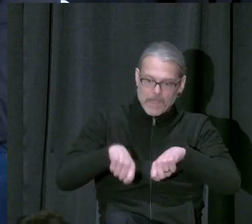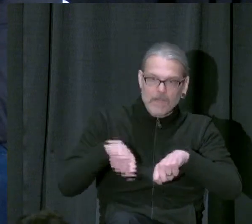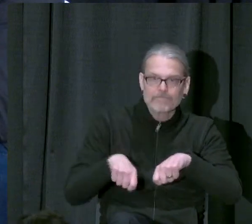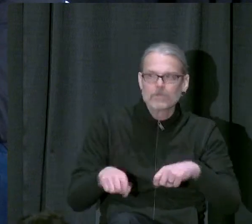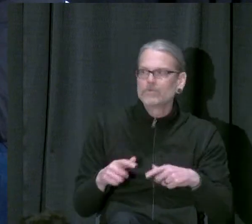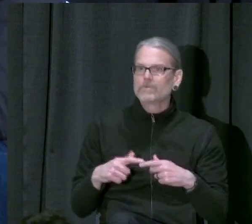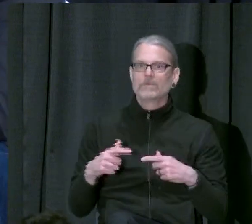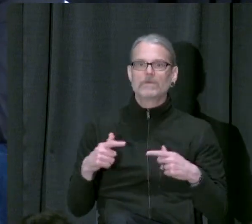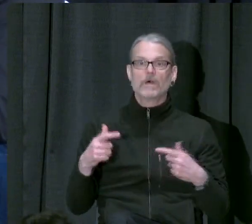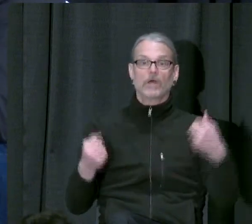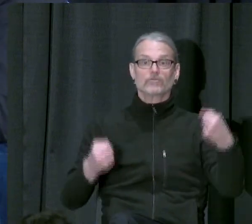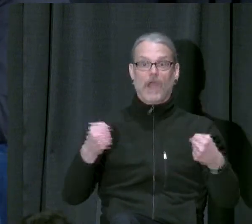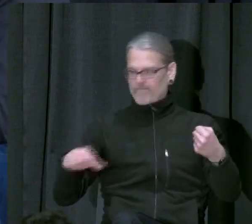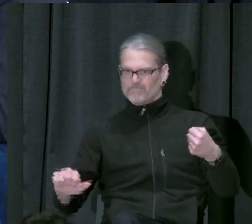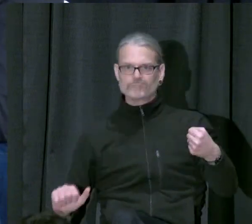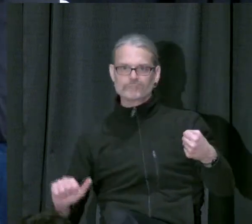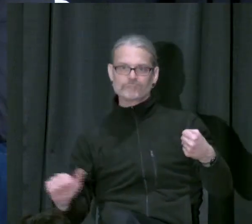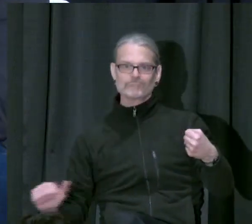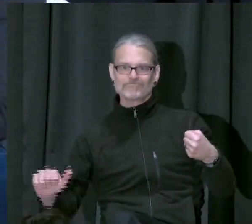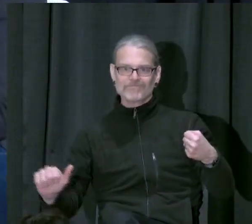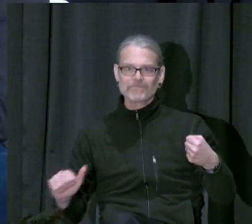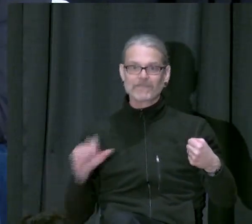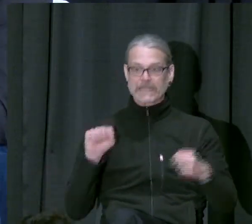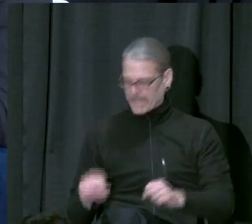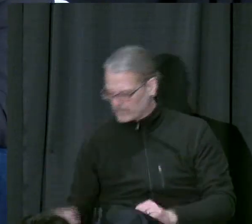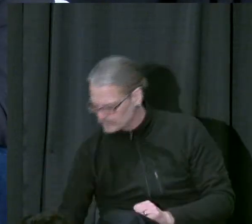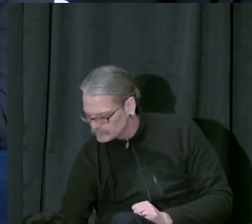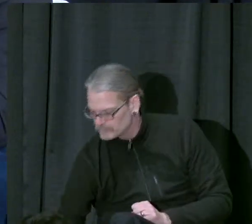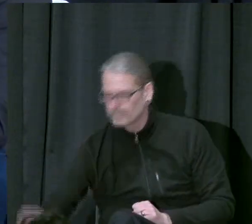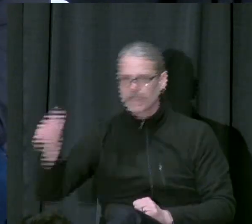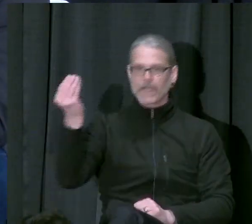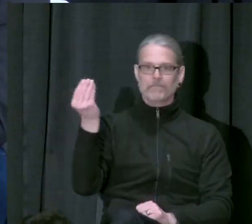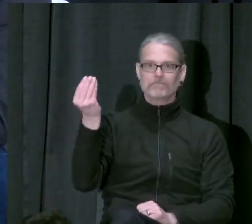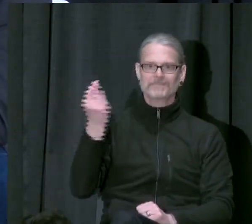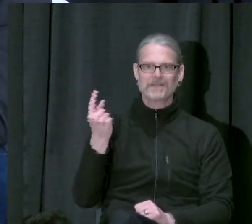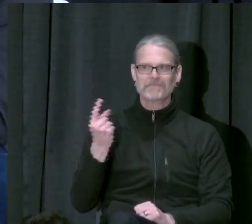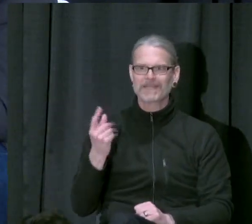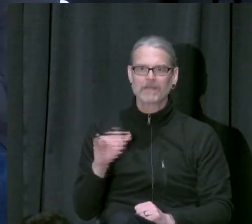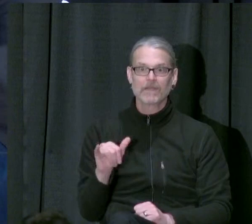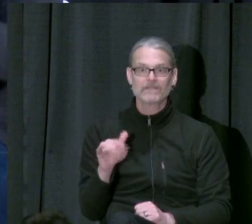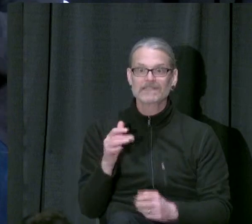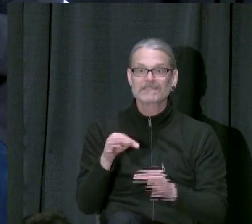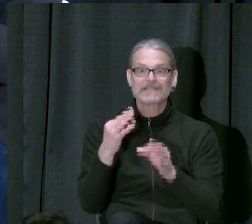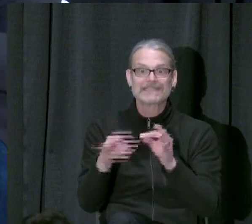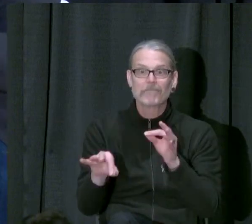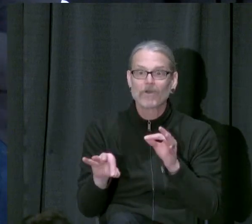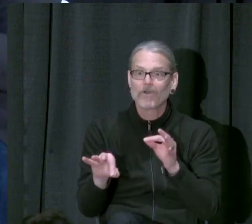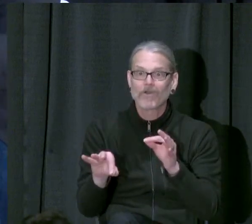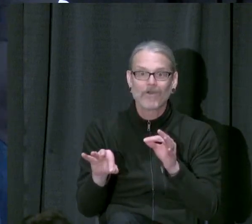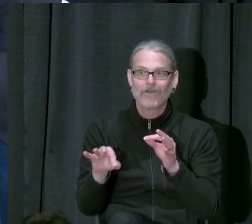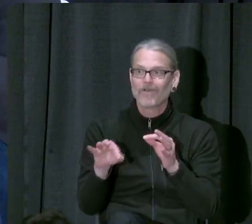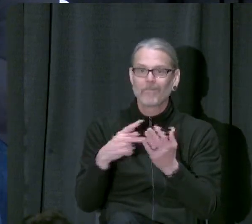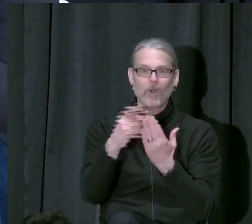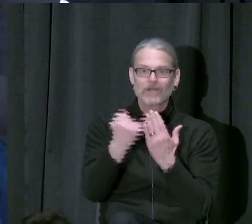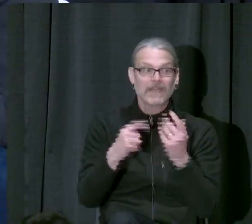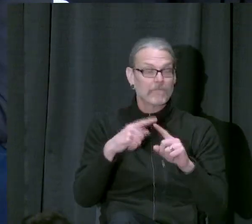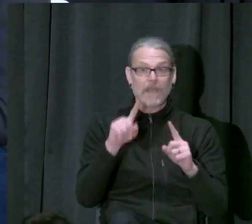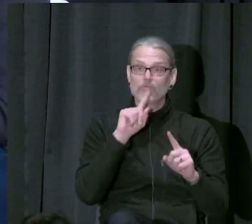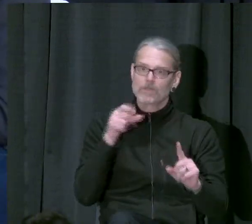car, pick up objects. So it was such a simple project that had a huge impact on his